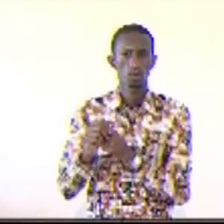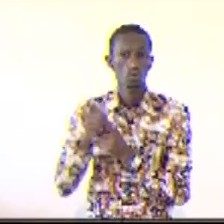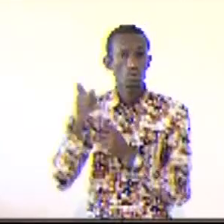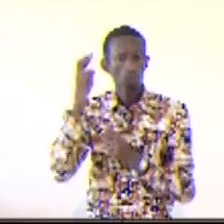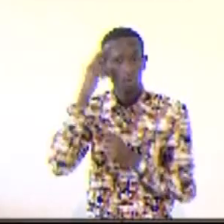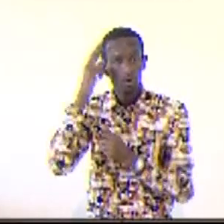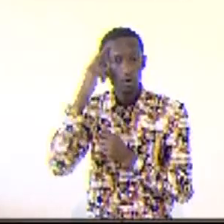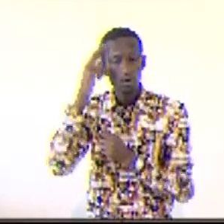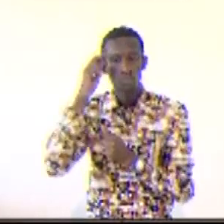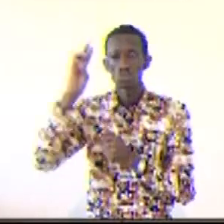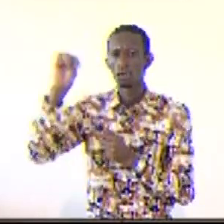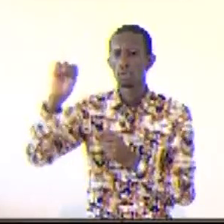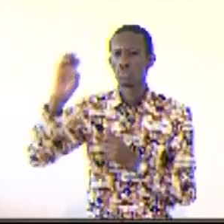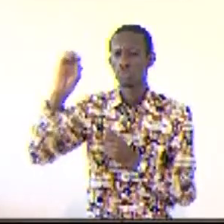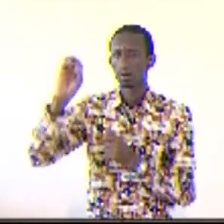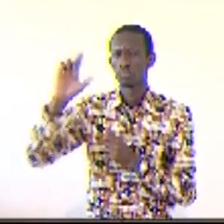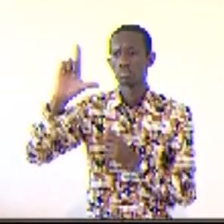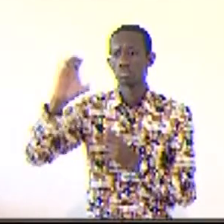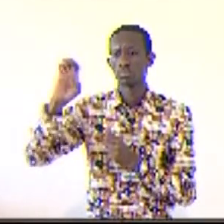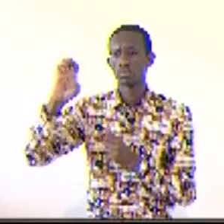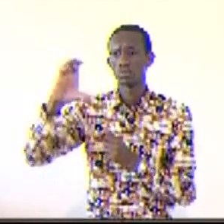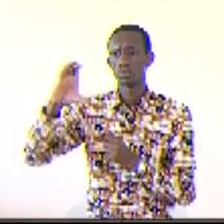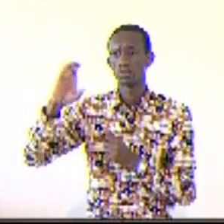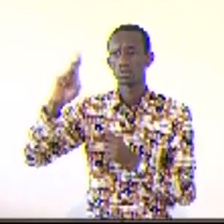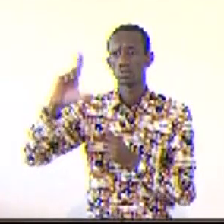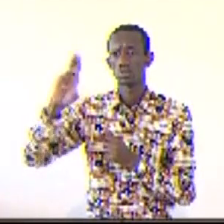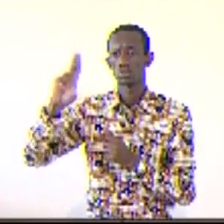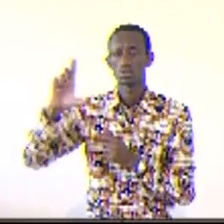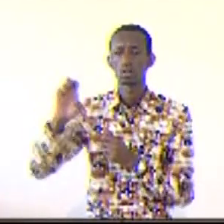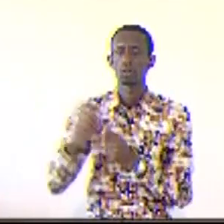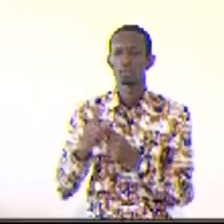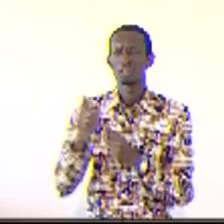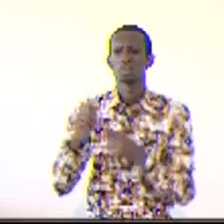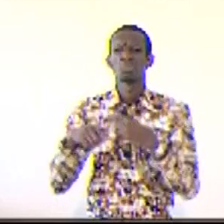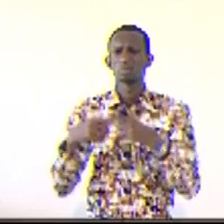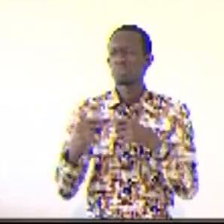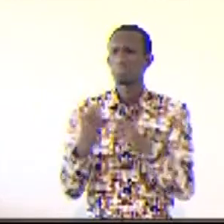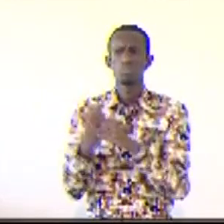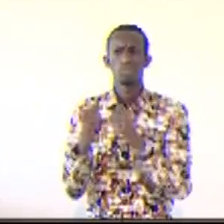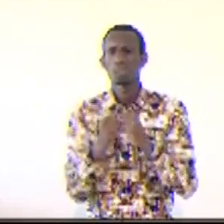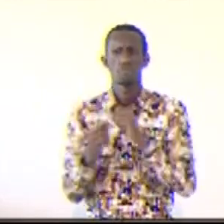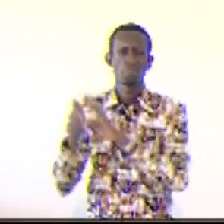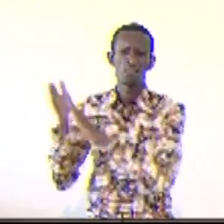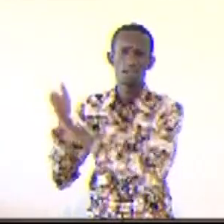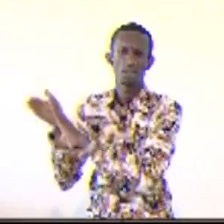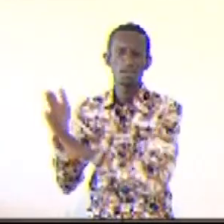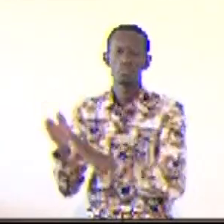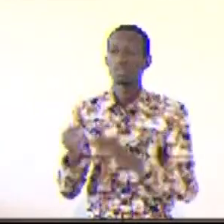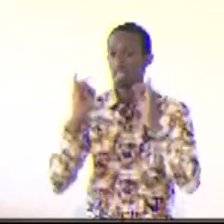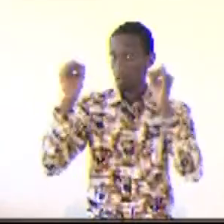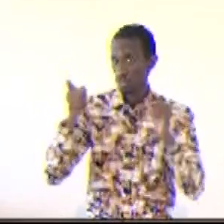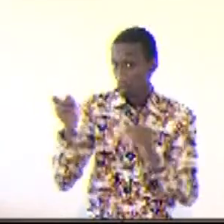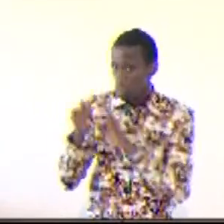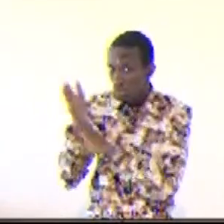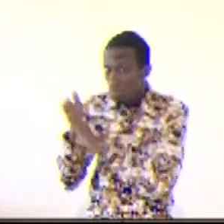remember molecules are in constant motion. So the molecules will collide with one another more faster. So when they move fast, then